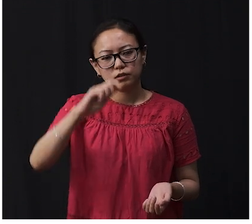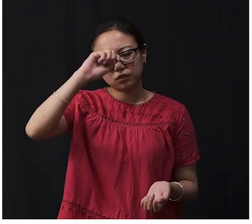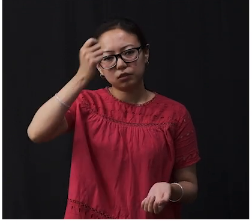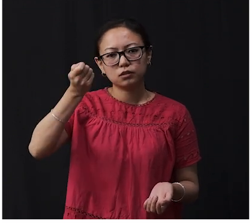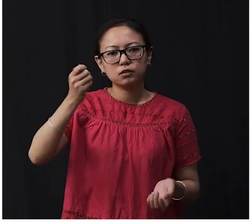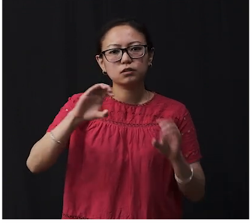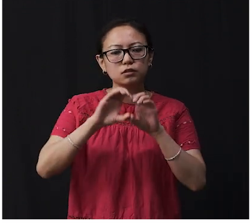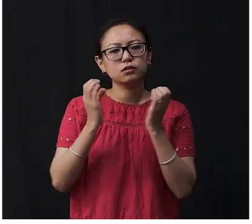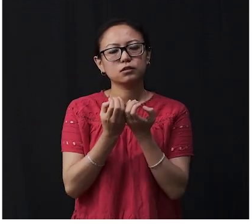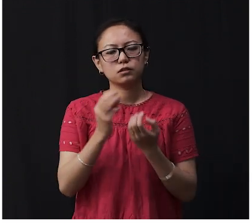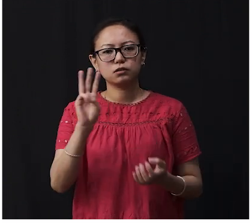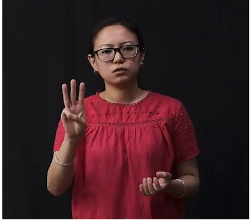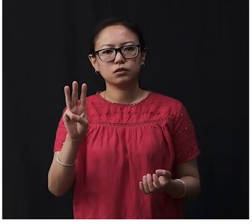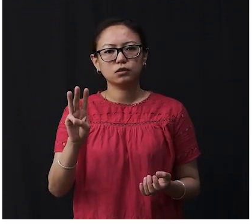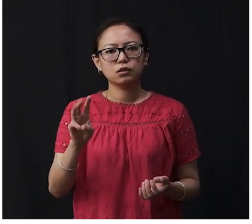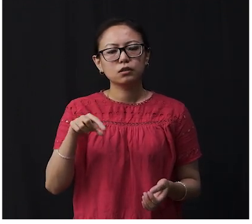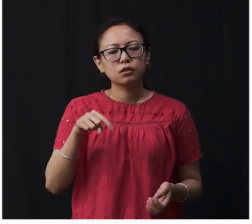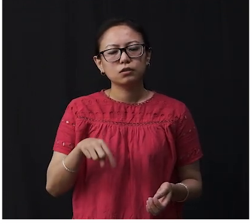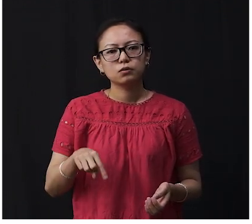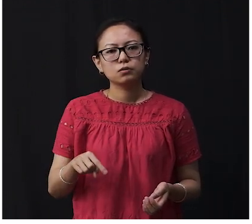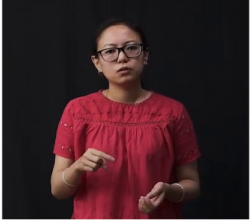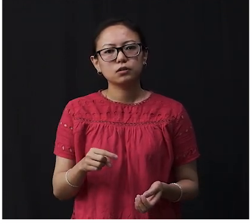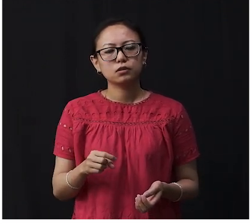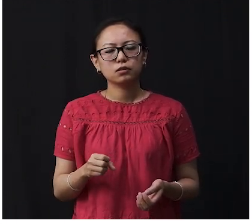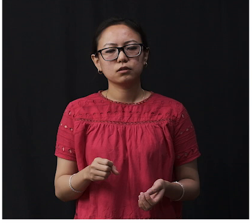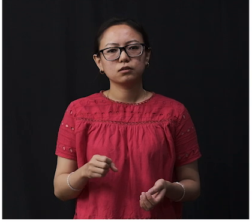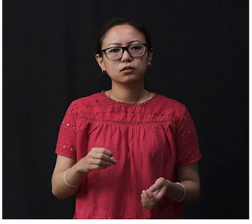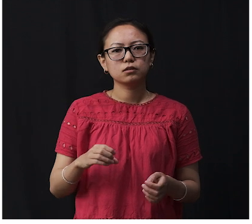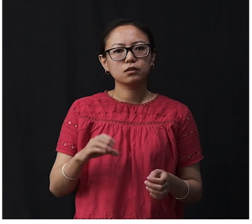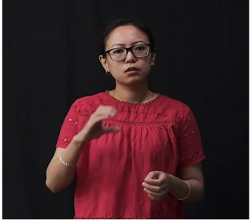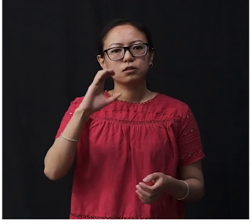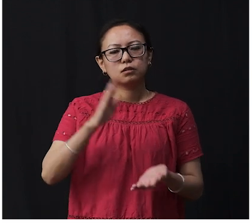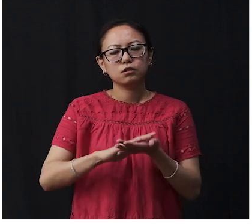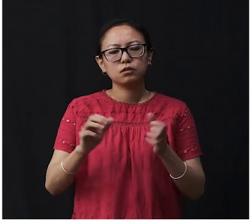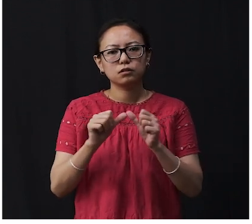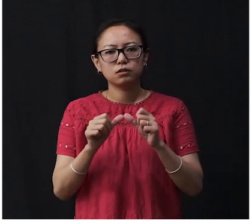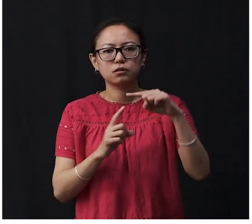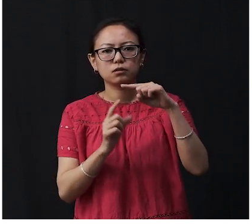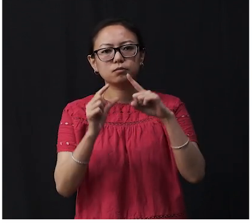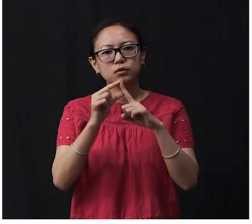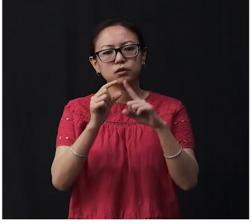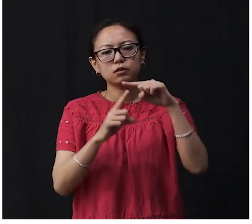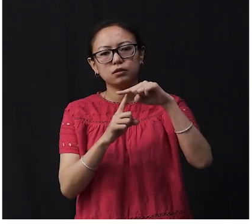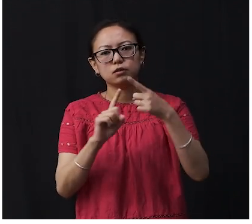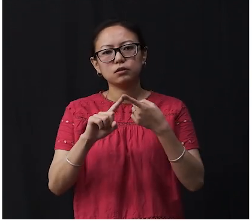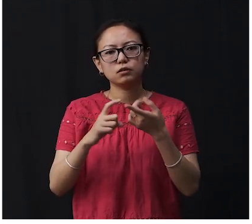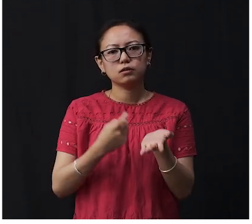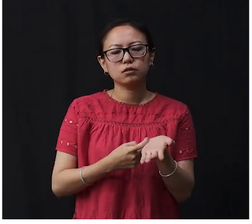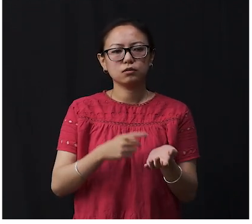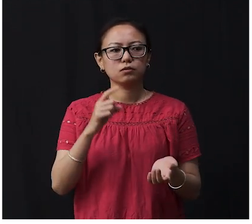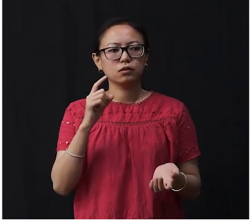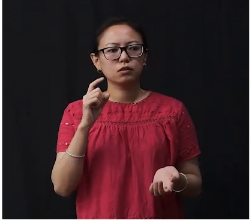we will start with English chapter 1, that is a tale about dells. A tale means